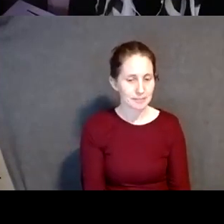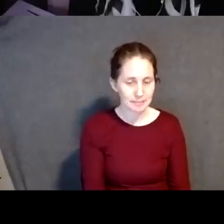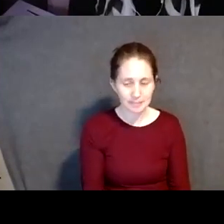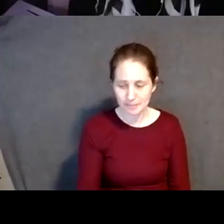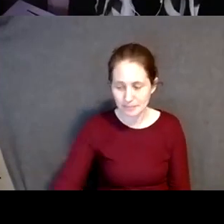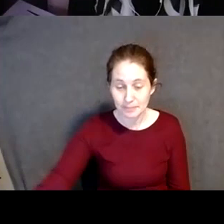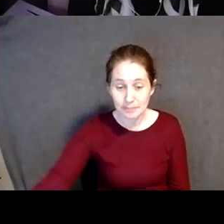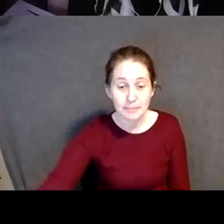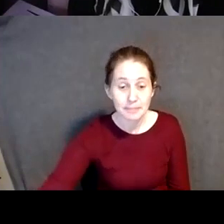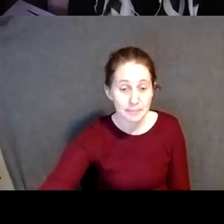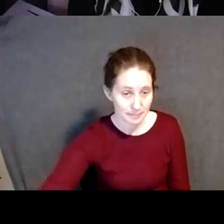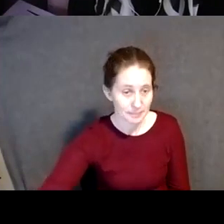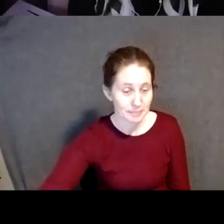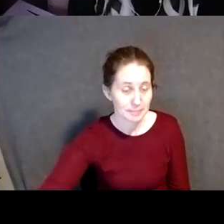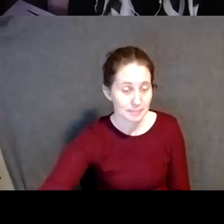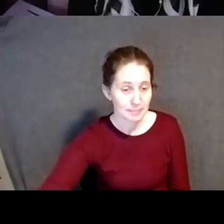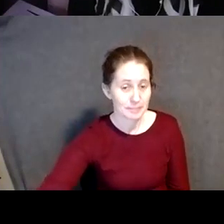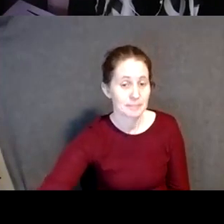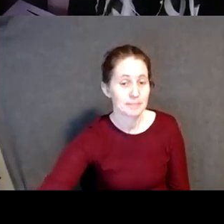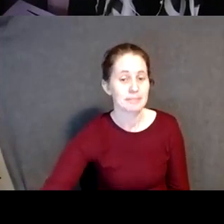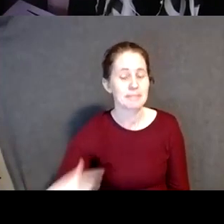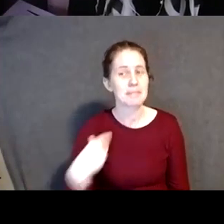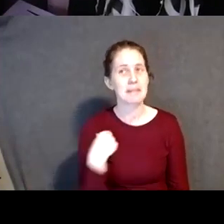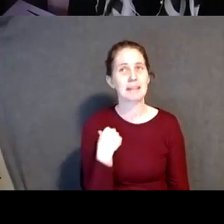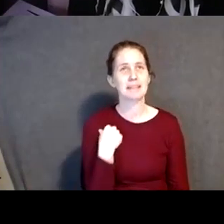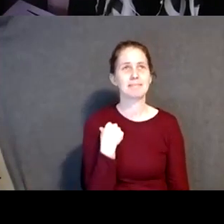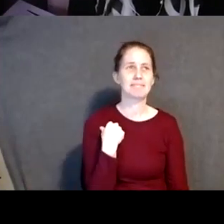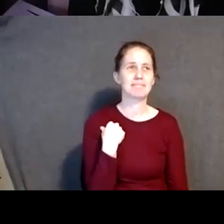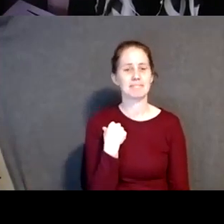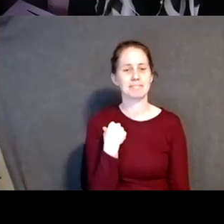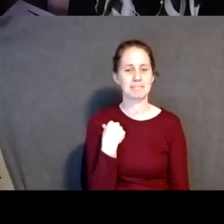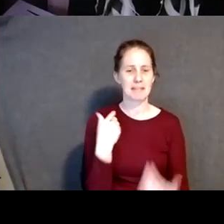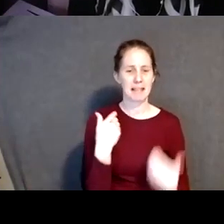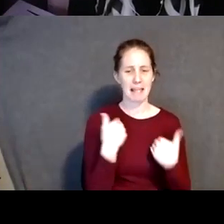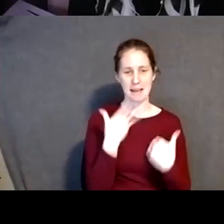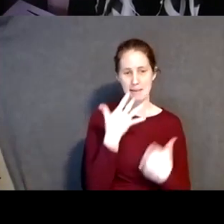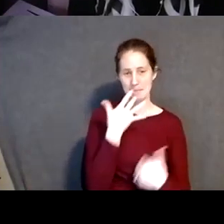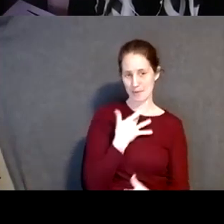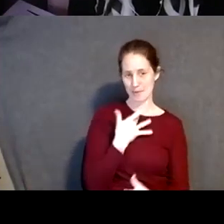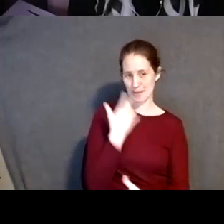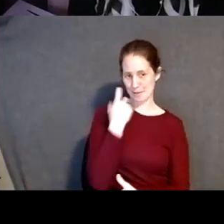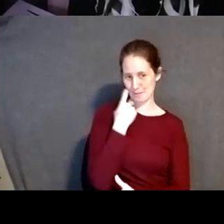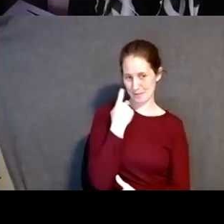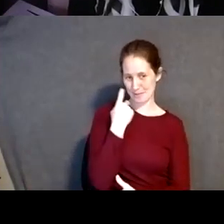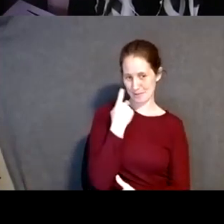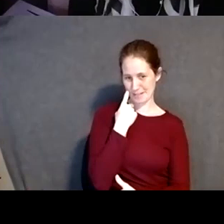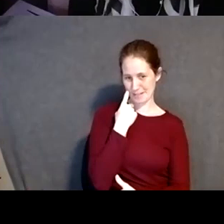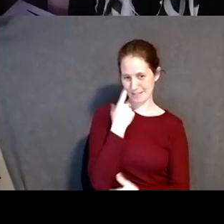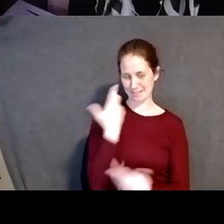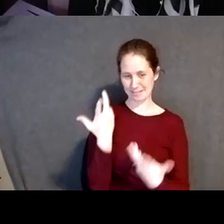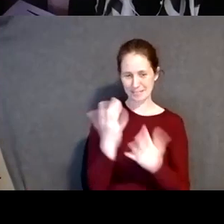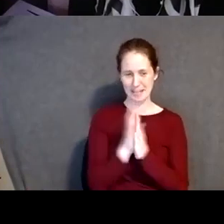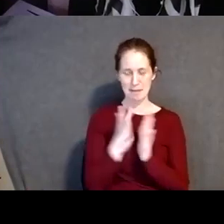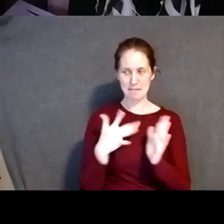Burgess? Yes, I guess because I'm had a birthday recently, and I'm starting to, you know, feel my